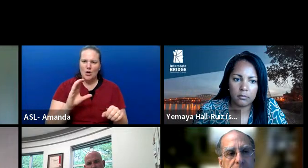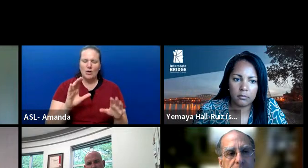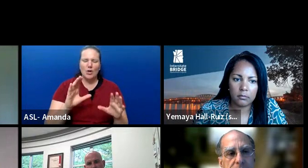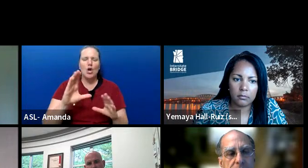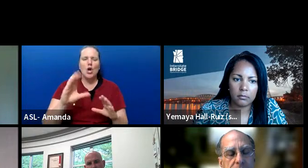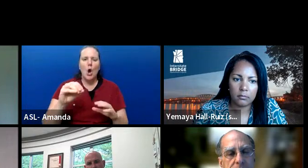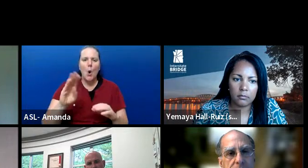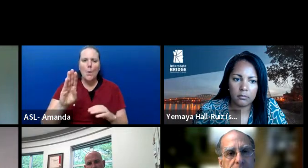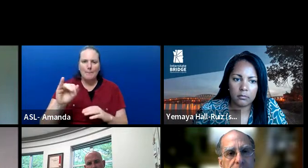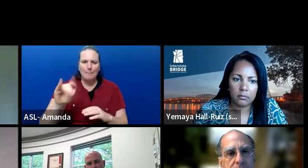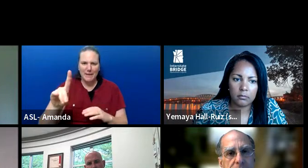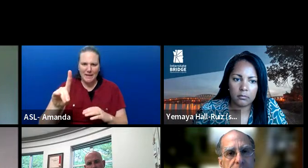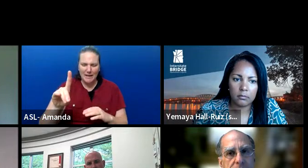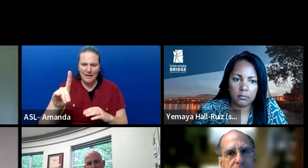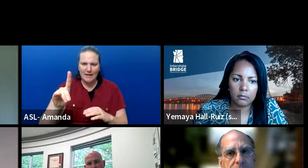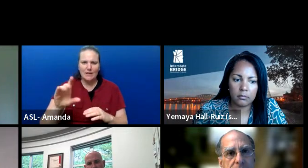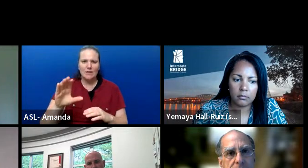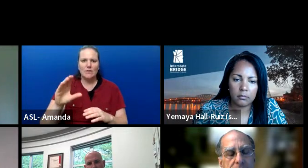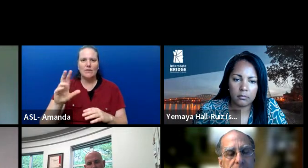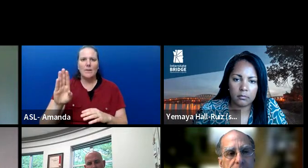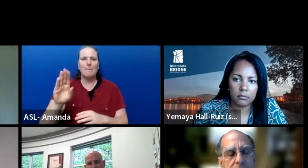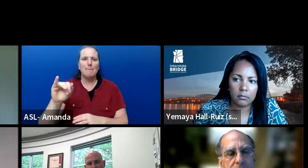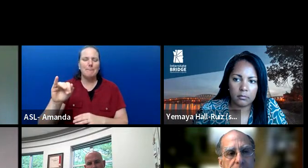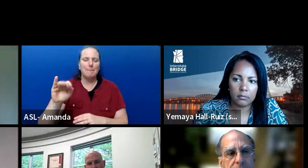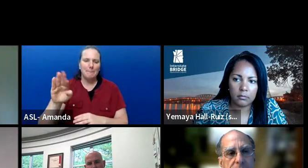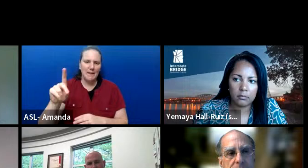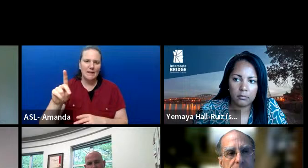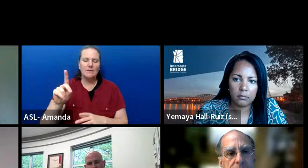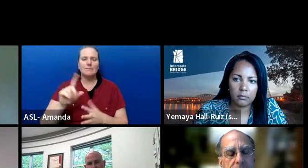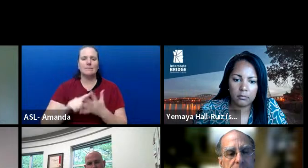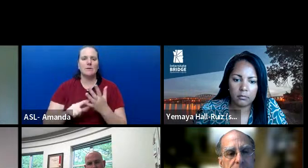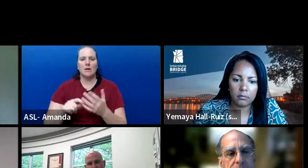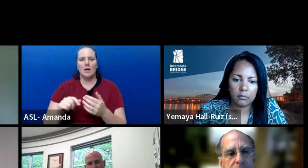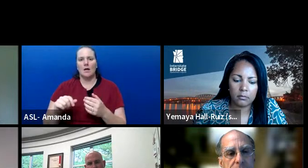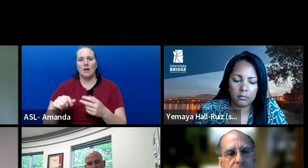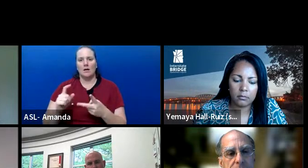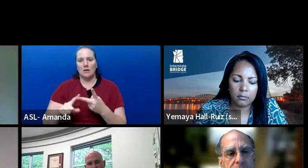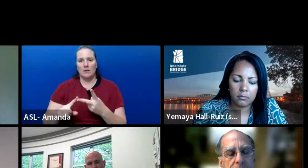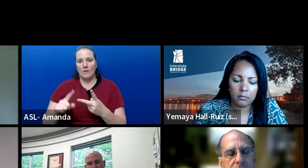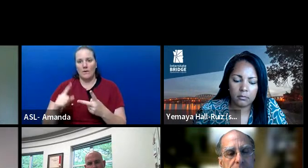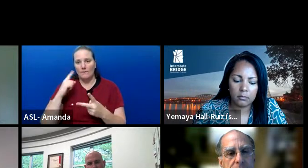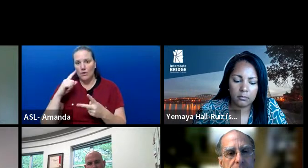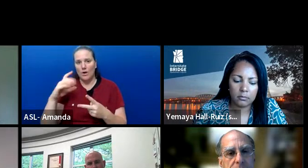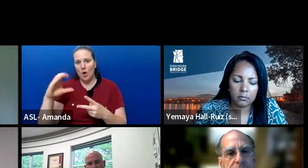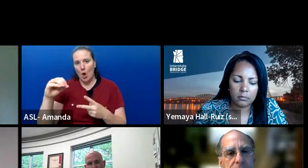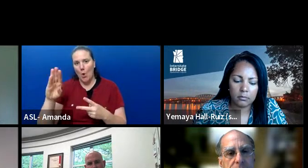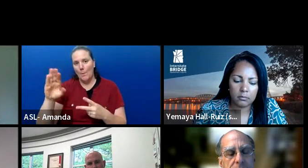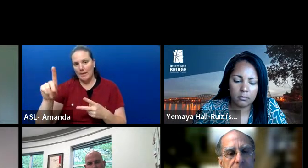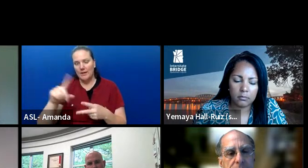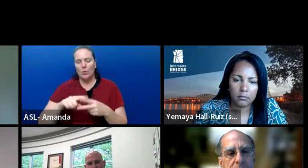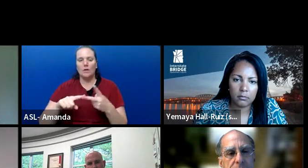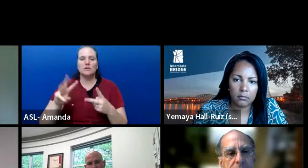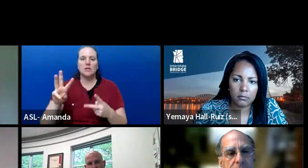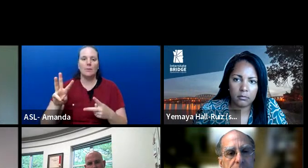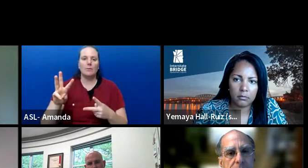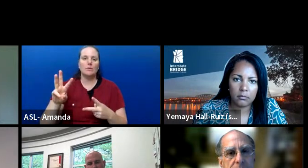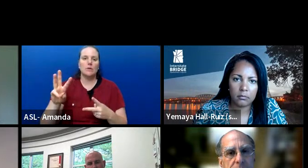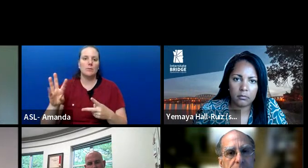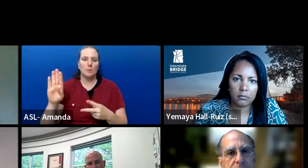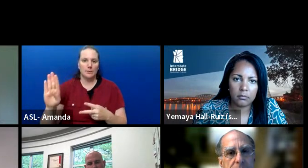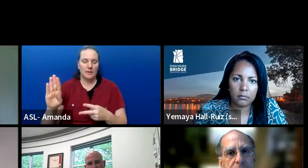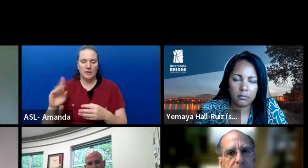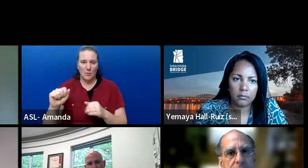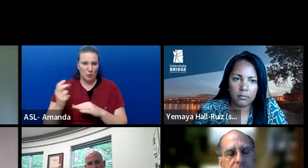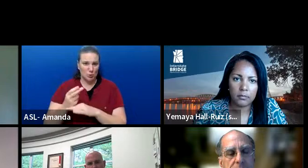help translate that? You know, they've already got a boost. They're going in the right direction, being a co-bid or OMWB. Can we